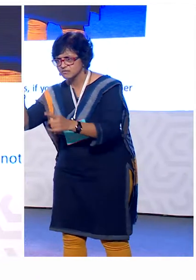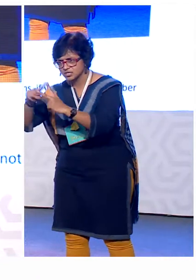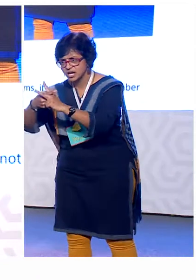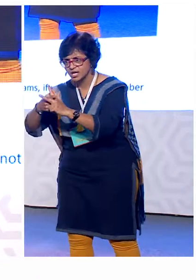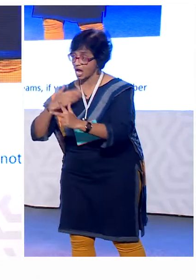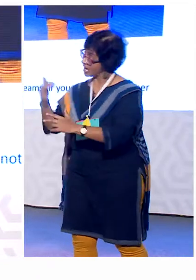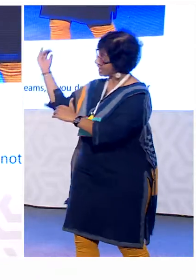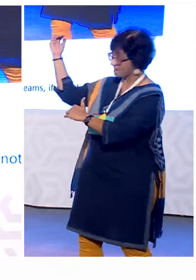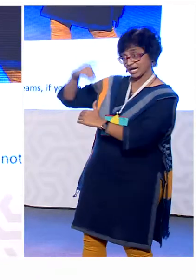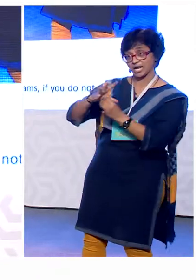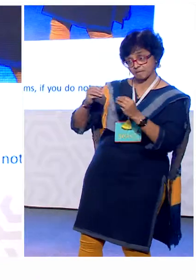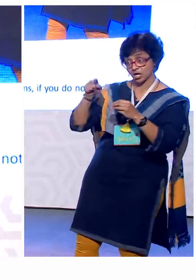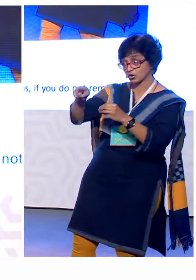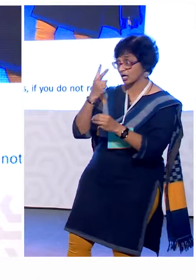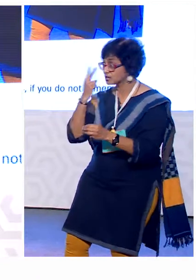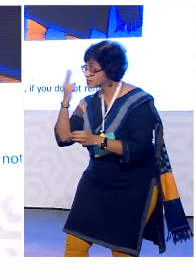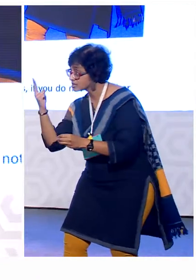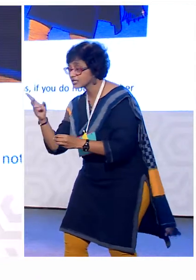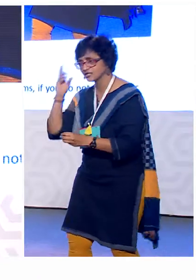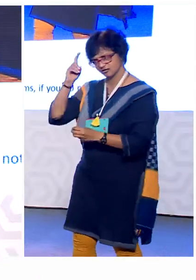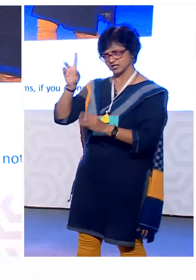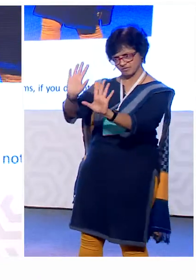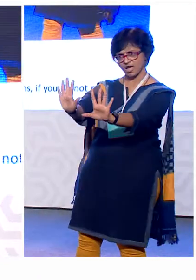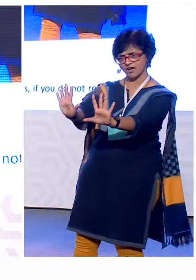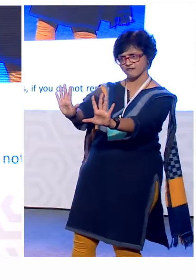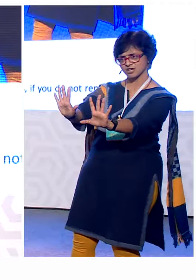true. So what are your dreams?